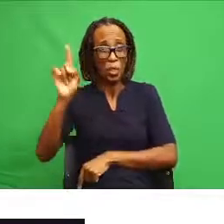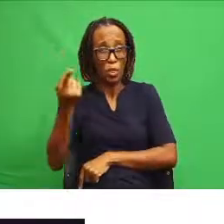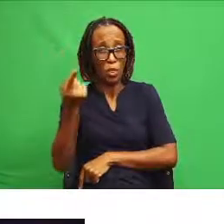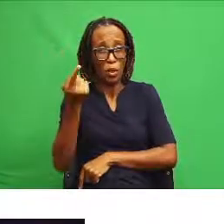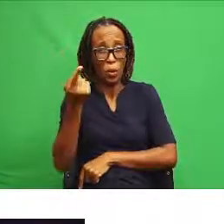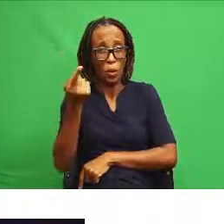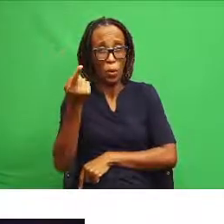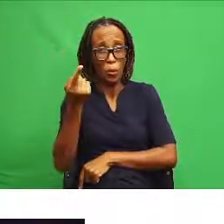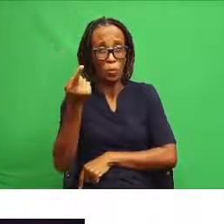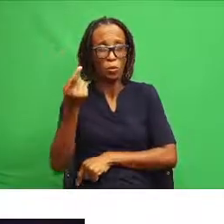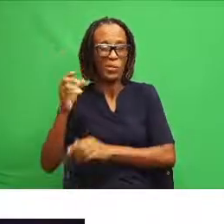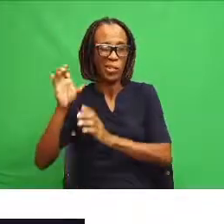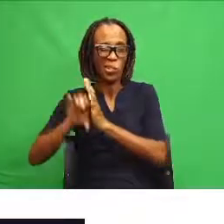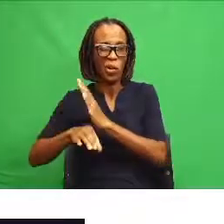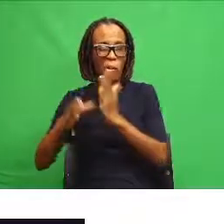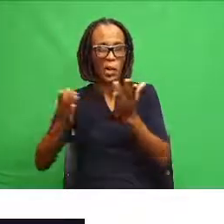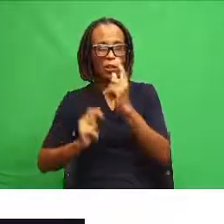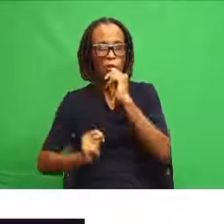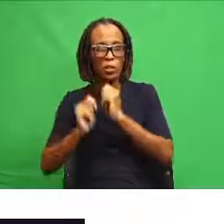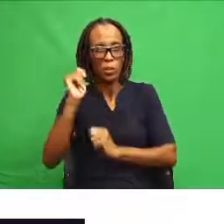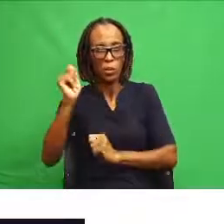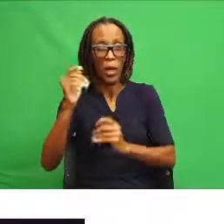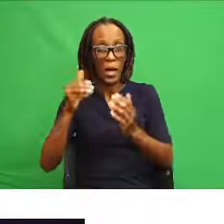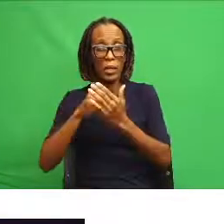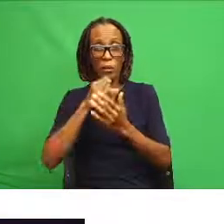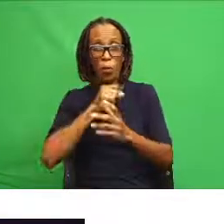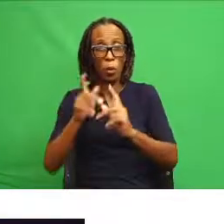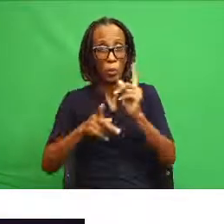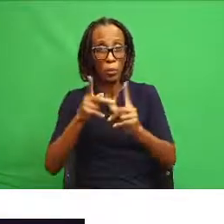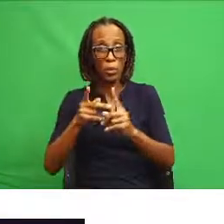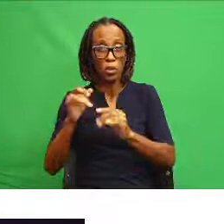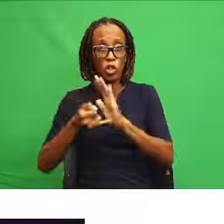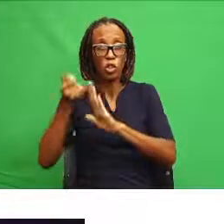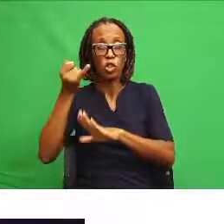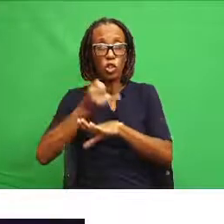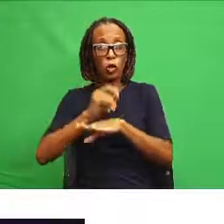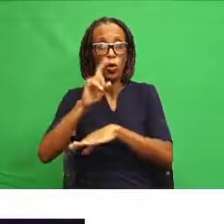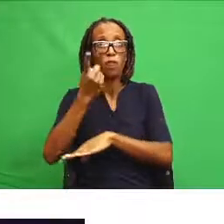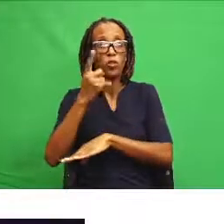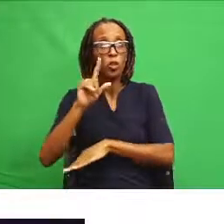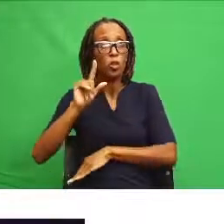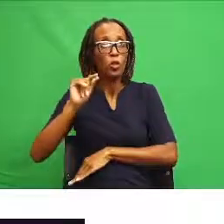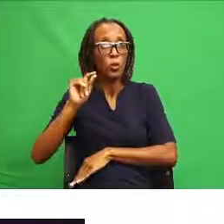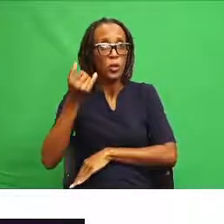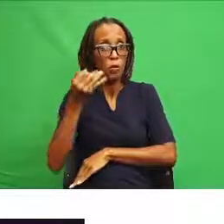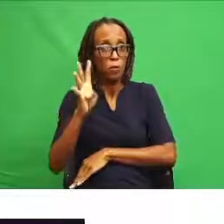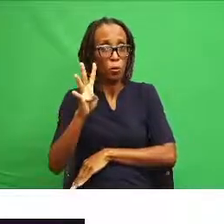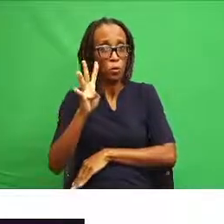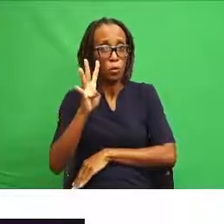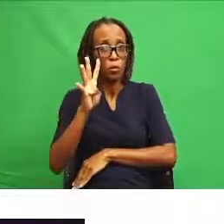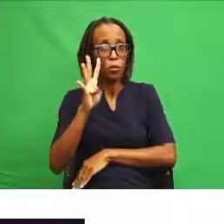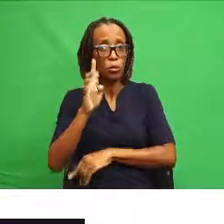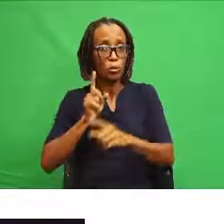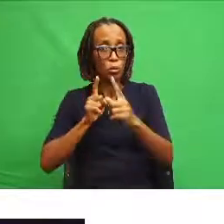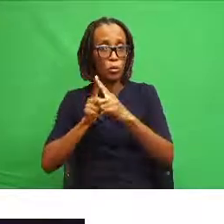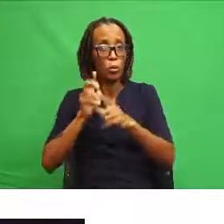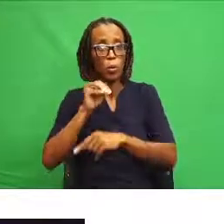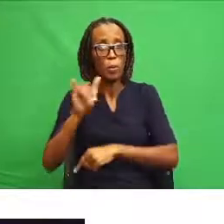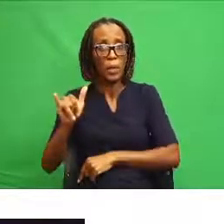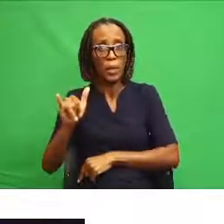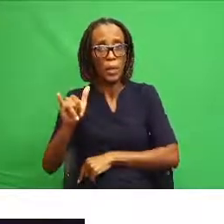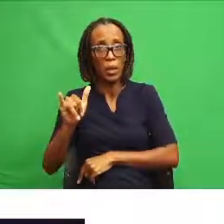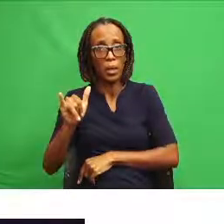18,036 criminal offences committed against older persons between January the 1st, 2014 and May the